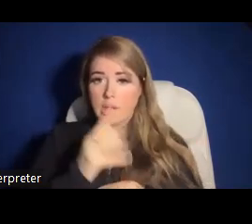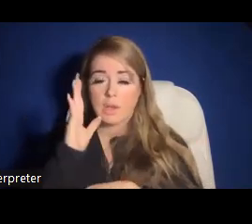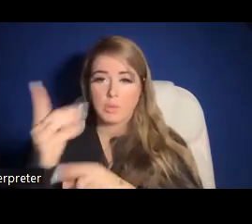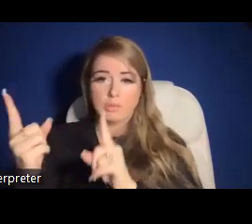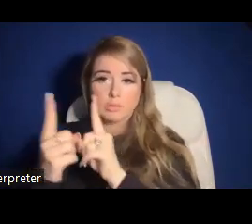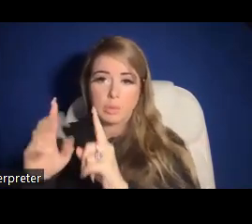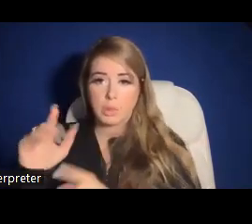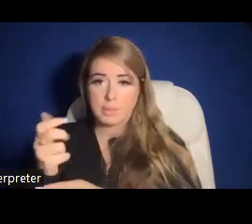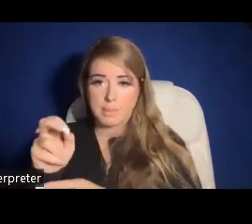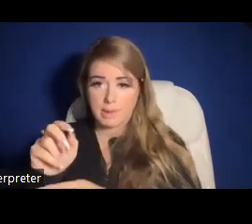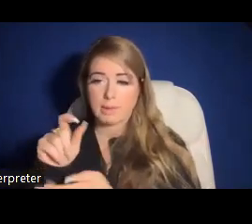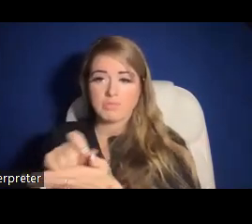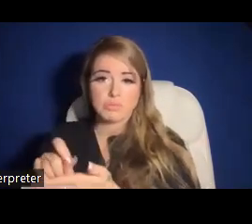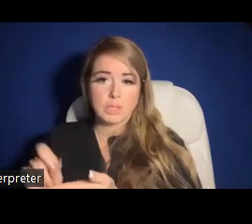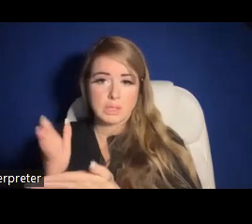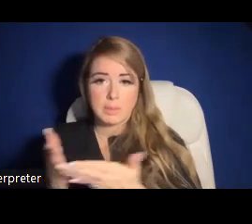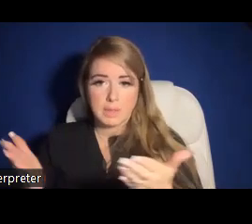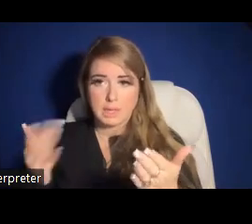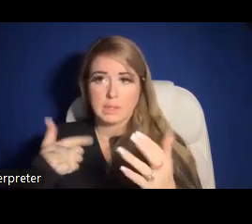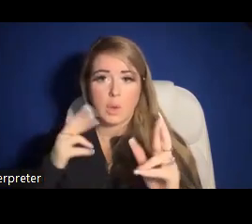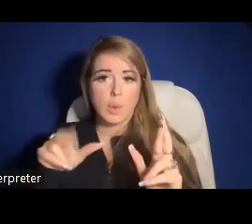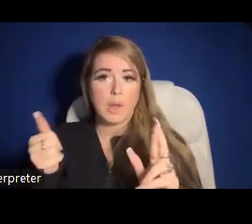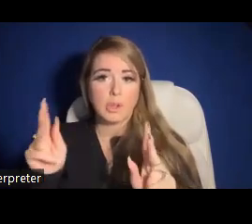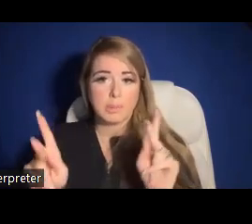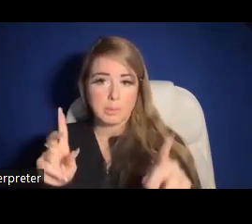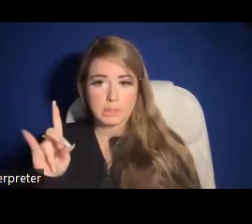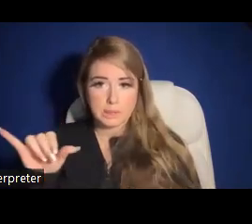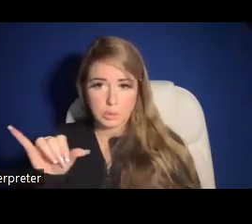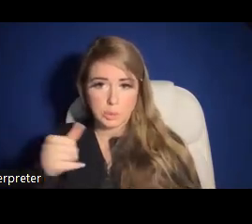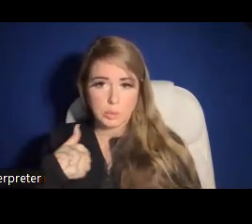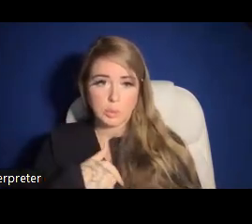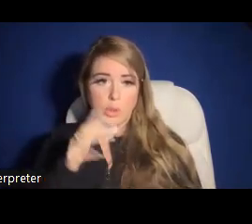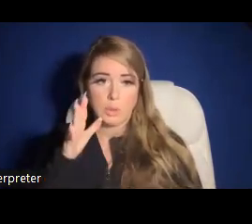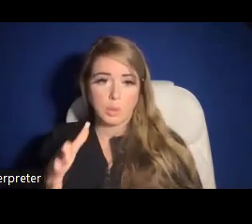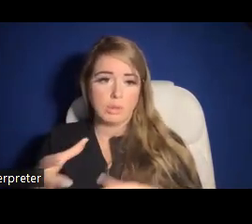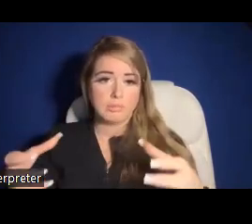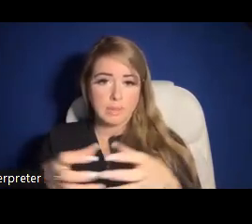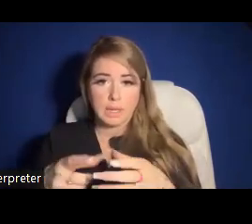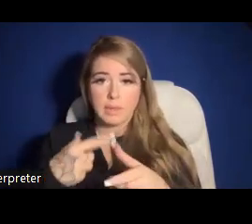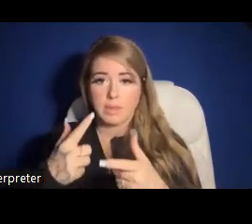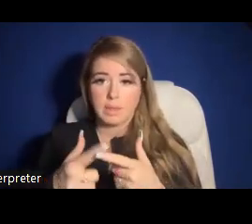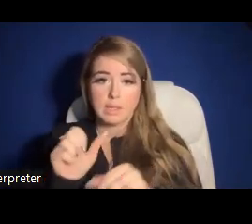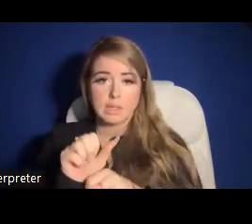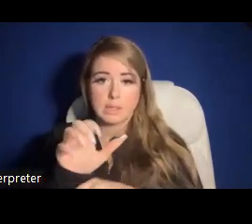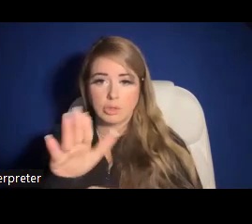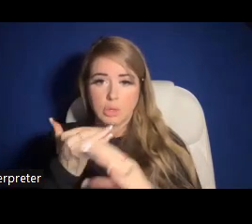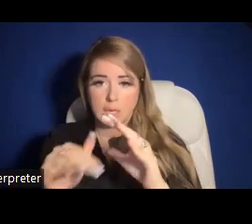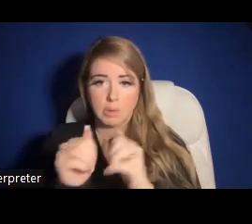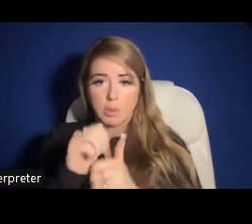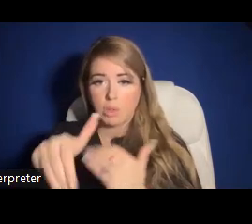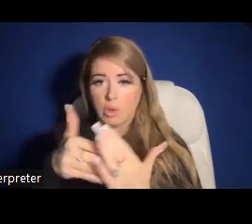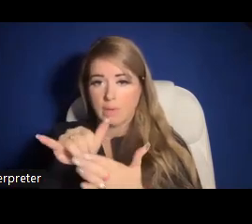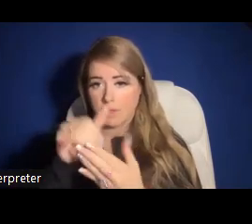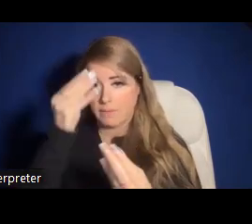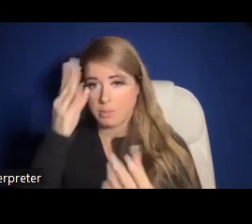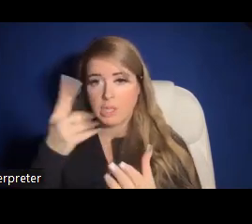I kind of jotted some things down. I hope other people did too, Megan, and we will get together and pull all of this together and send you guys emails with all of that. And